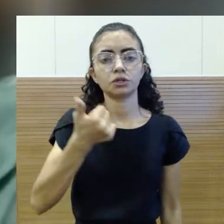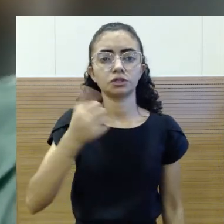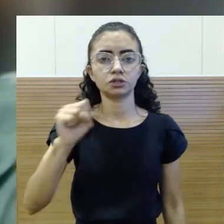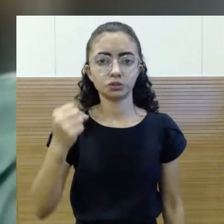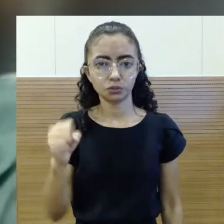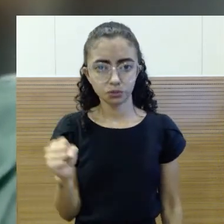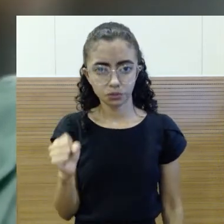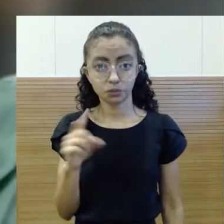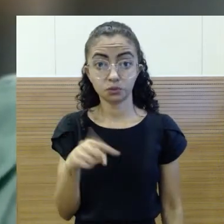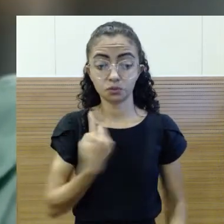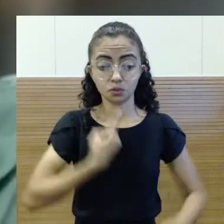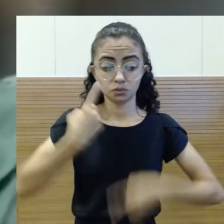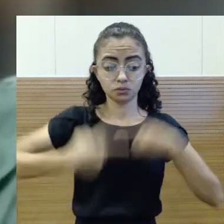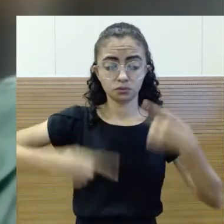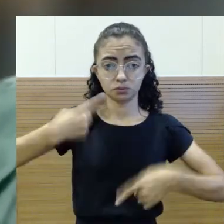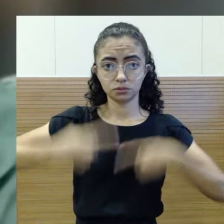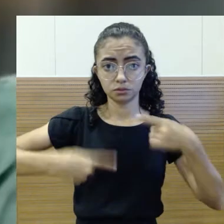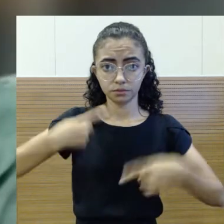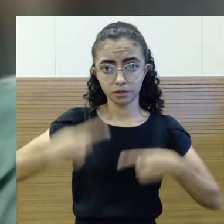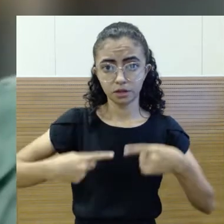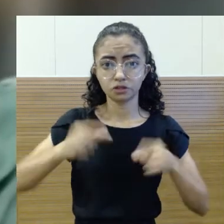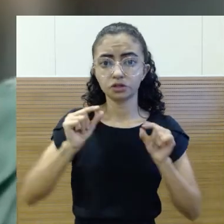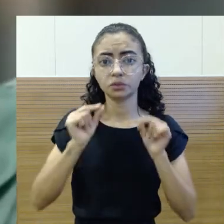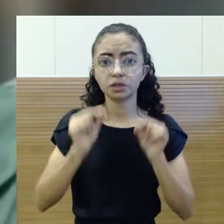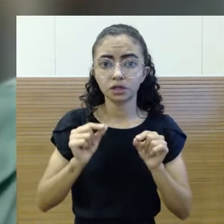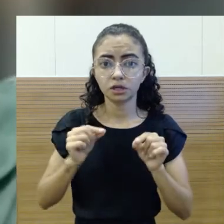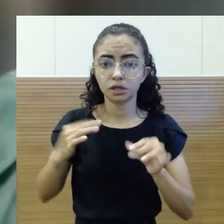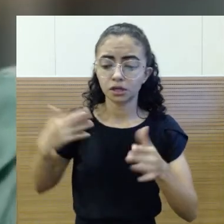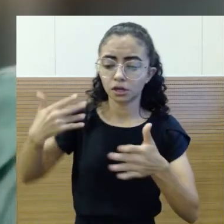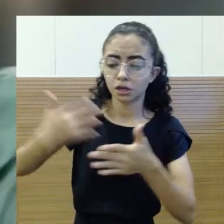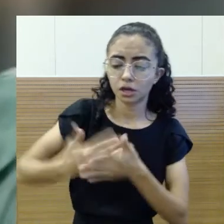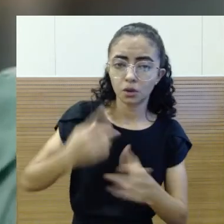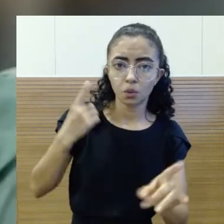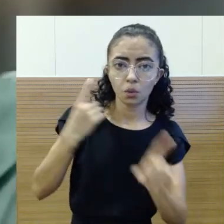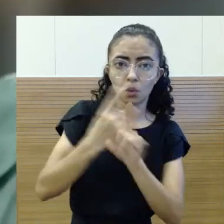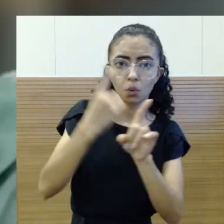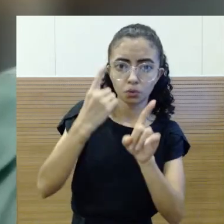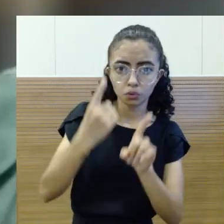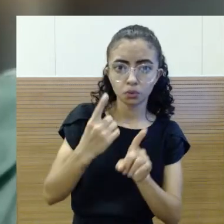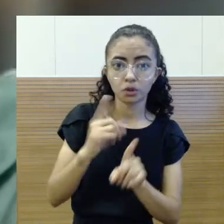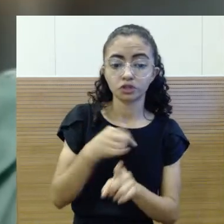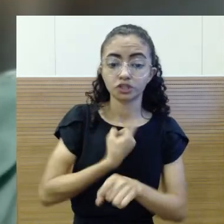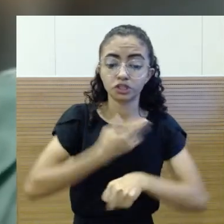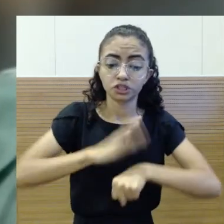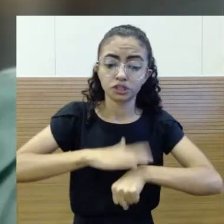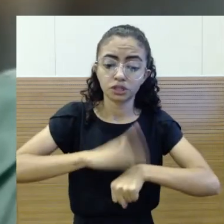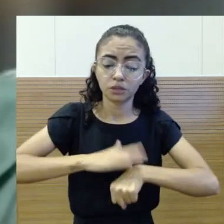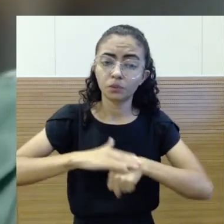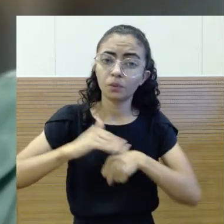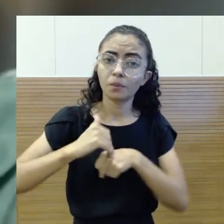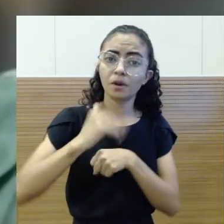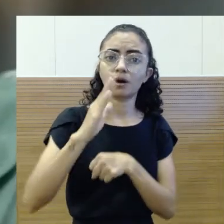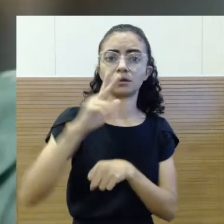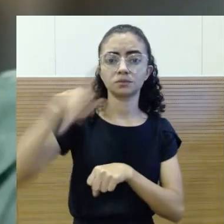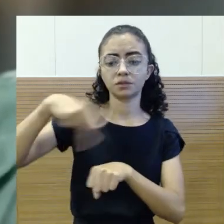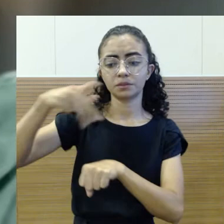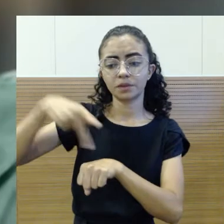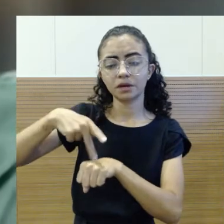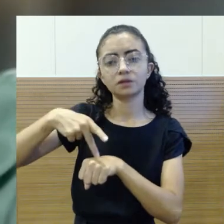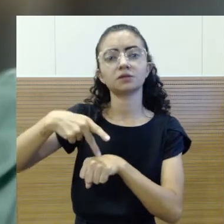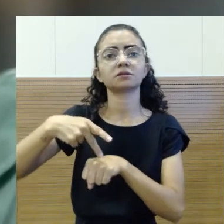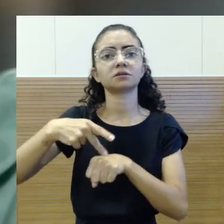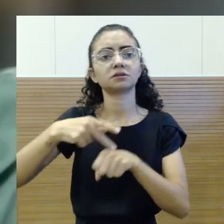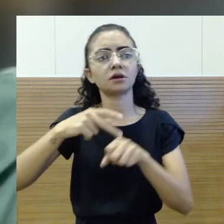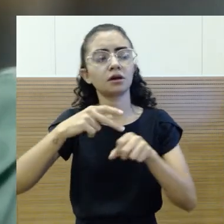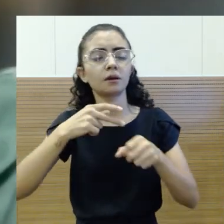launched the food guides, the dietary guides for the children below 2 years of age, and we considered that those guides are instruments for